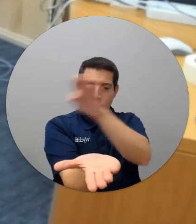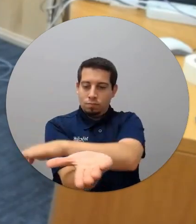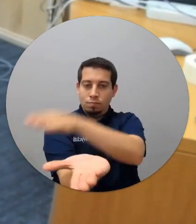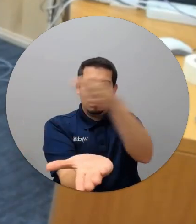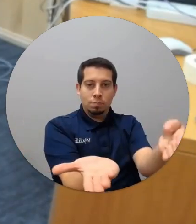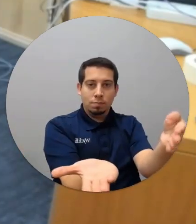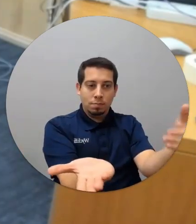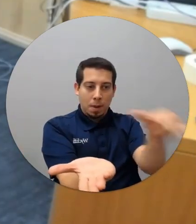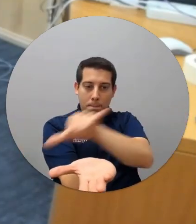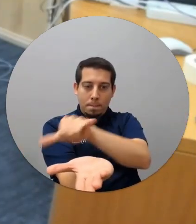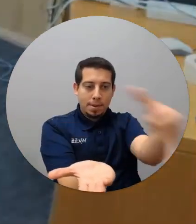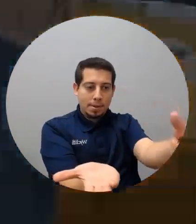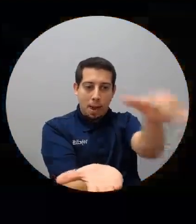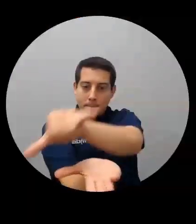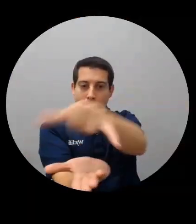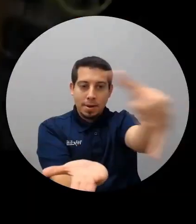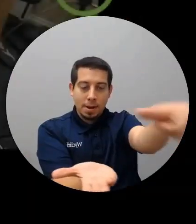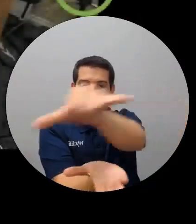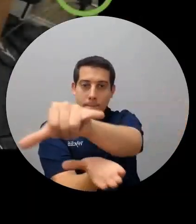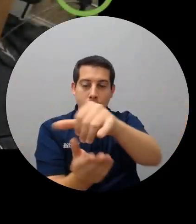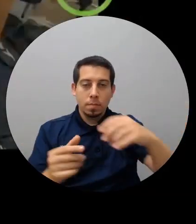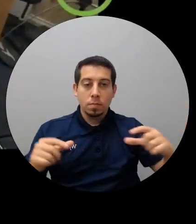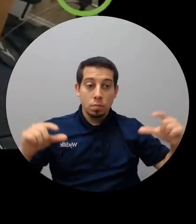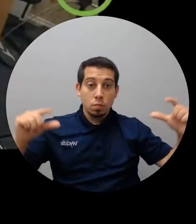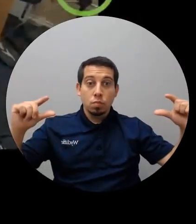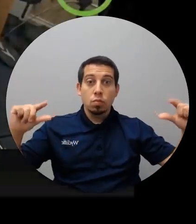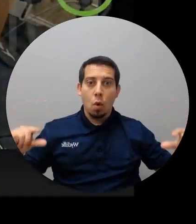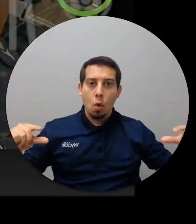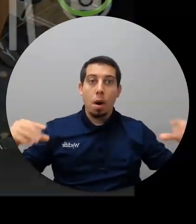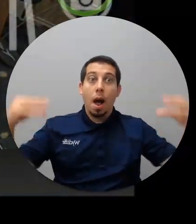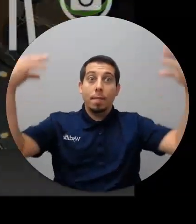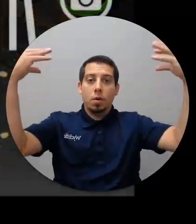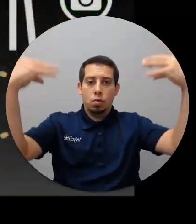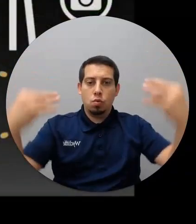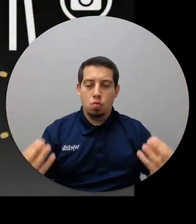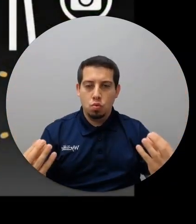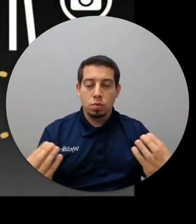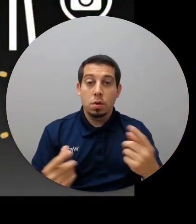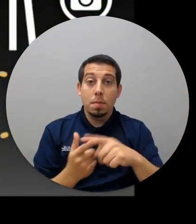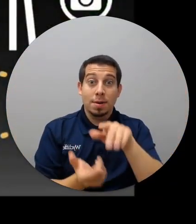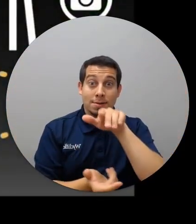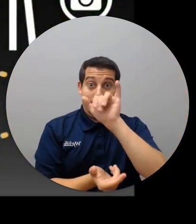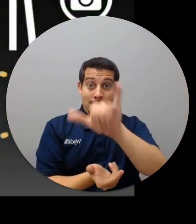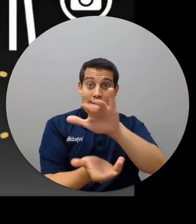angles. So at the end, it should look a bit like this.